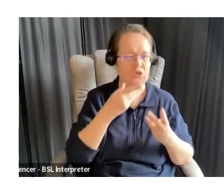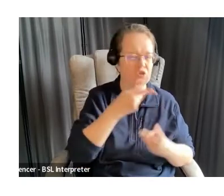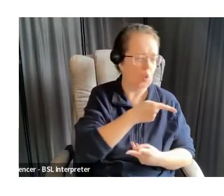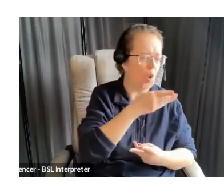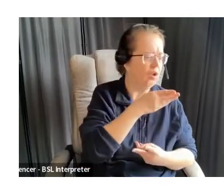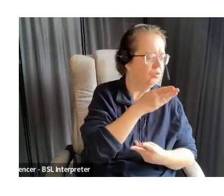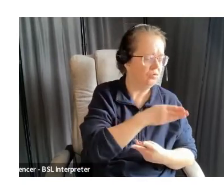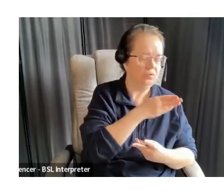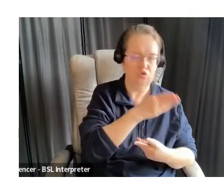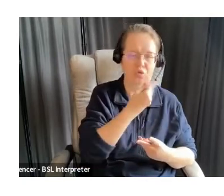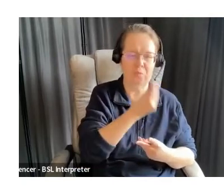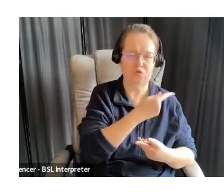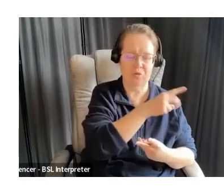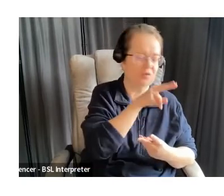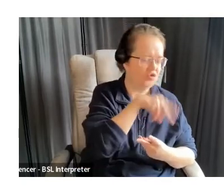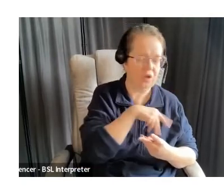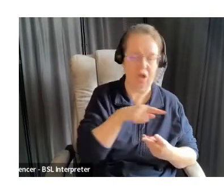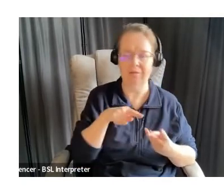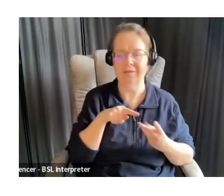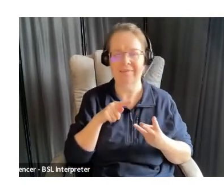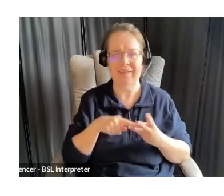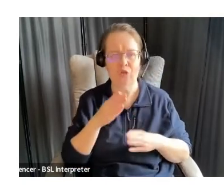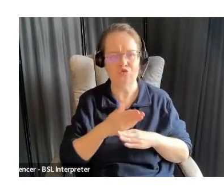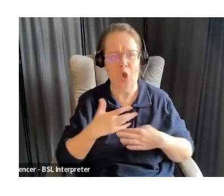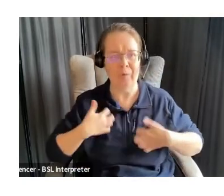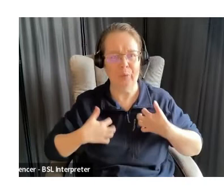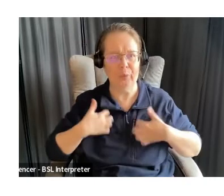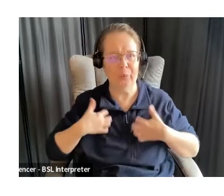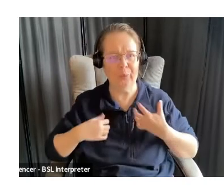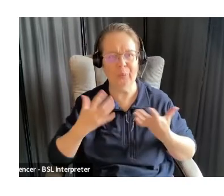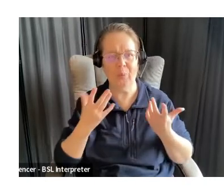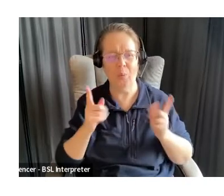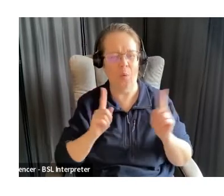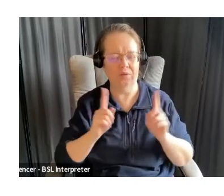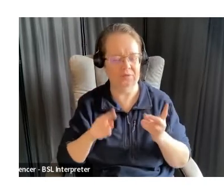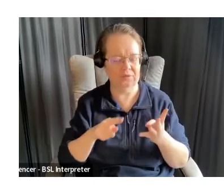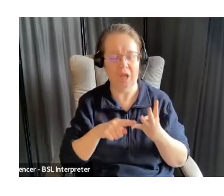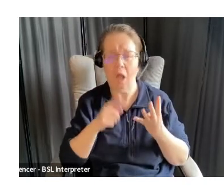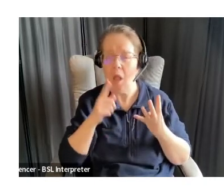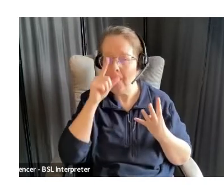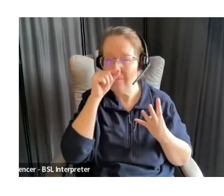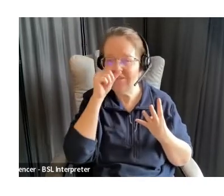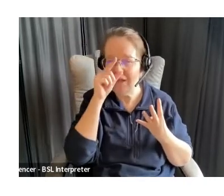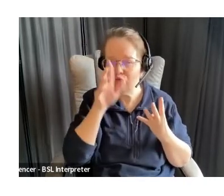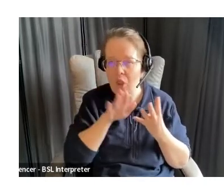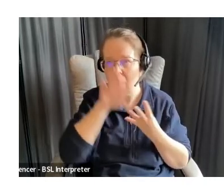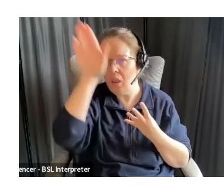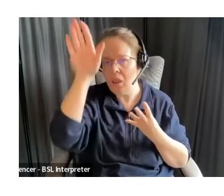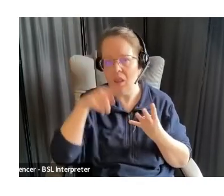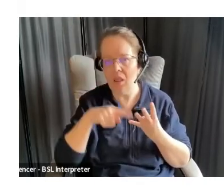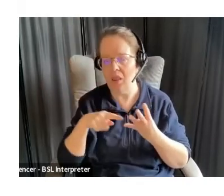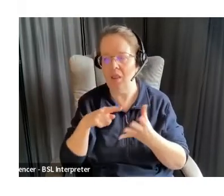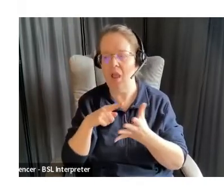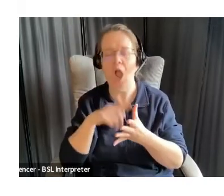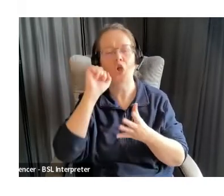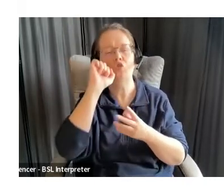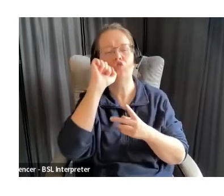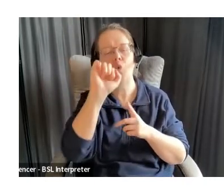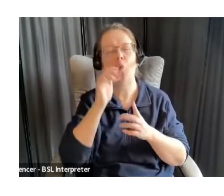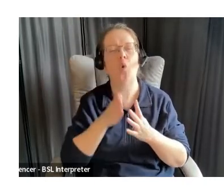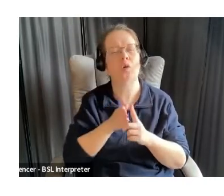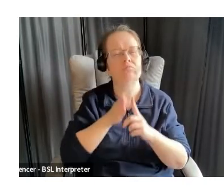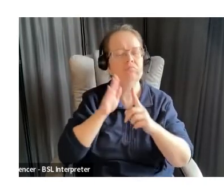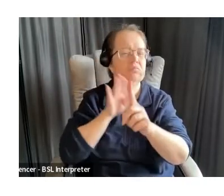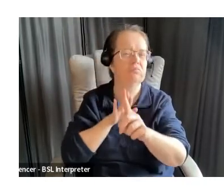description, what excites you about it? Where are the possibilities? And what's your trajectory? So is